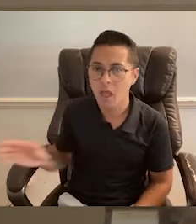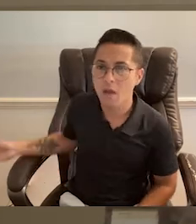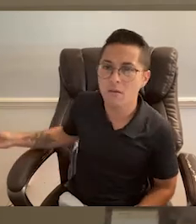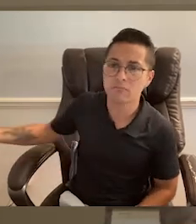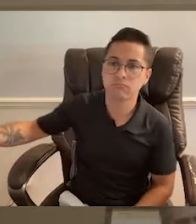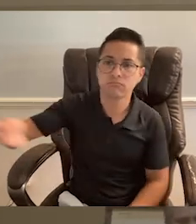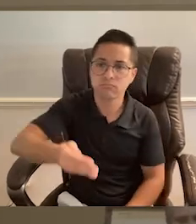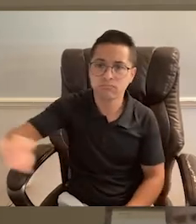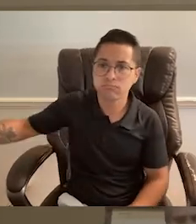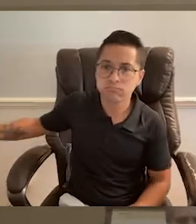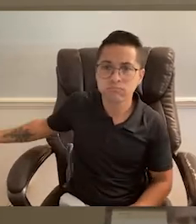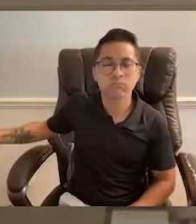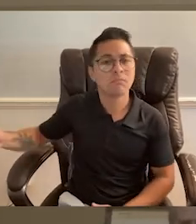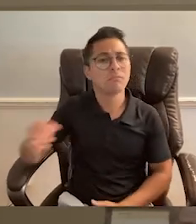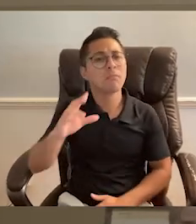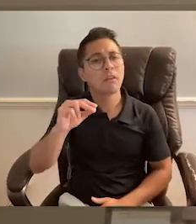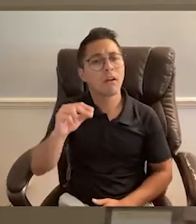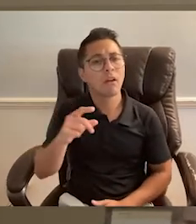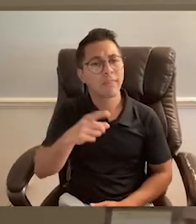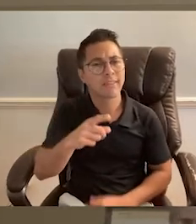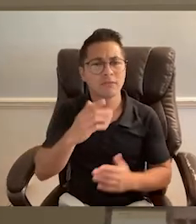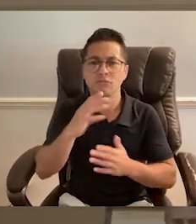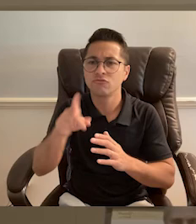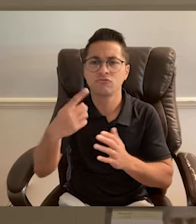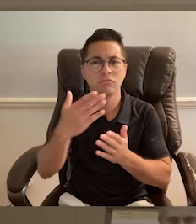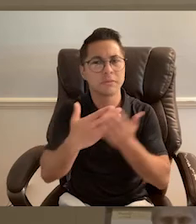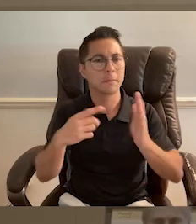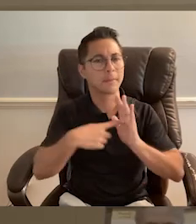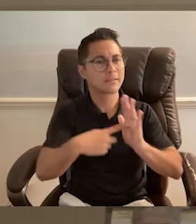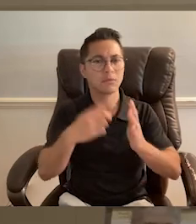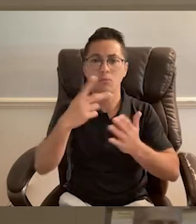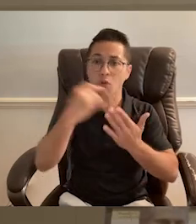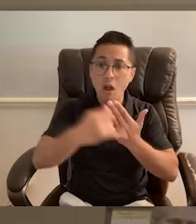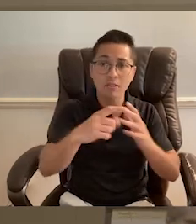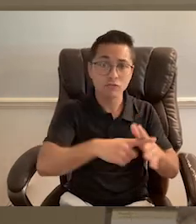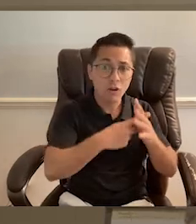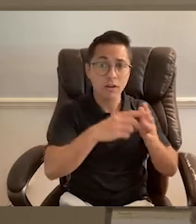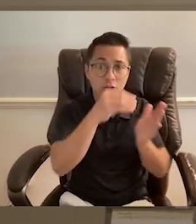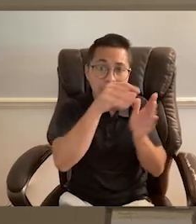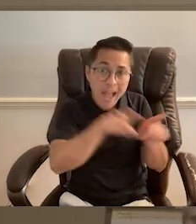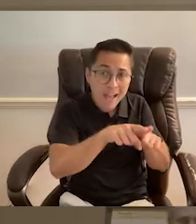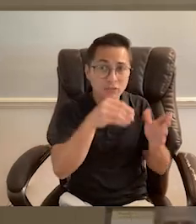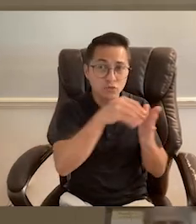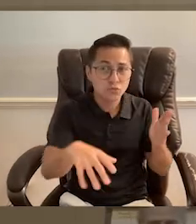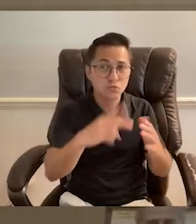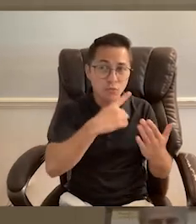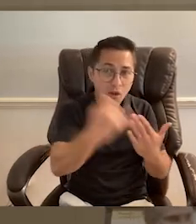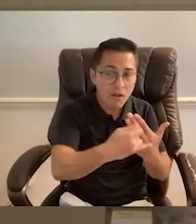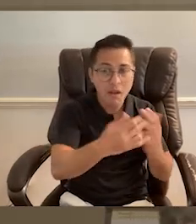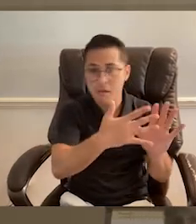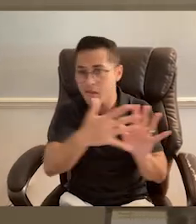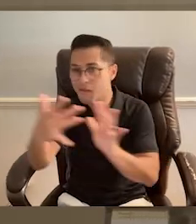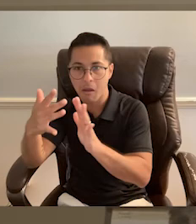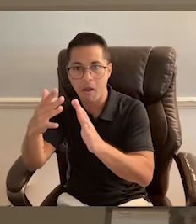this situation, we worked with the students and came up with some kits where you can actually swing the door towards the